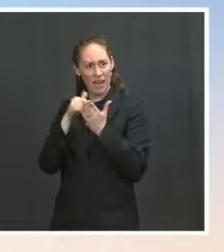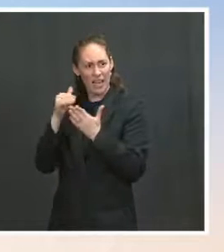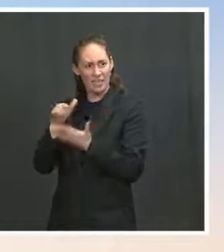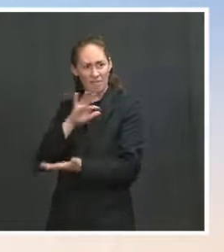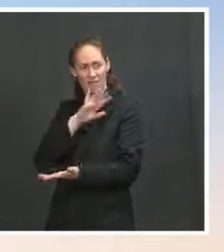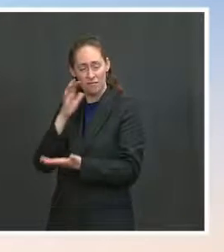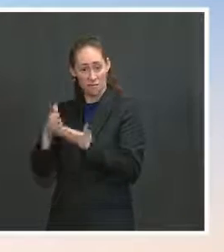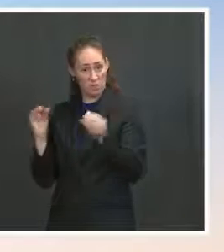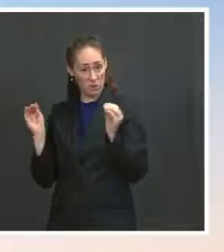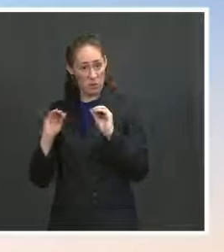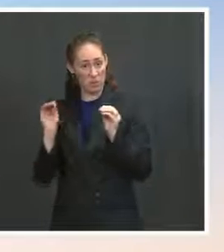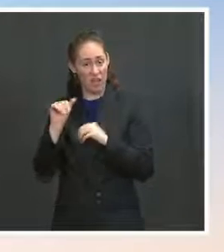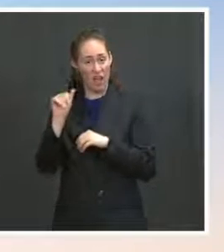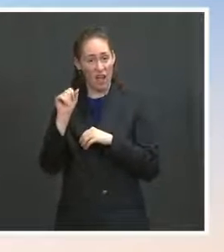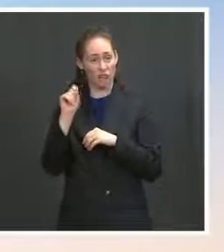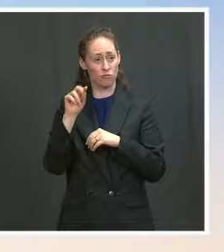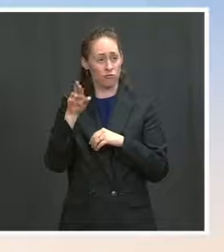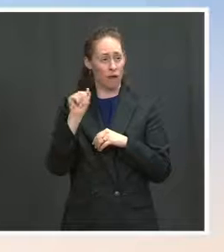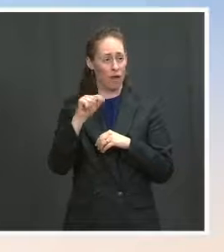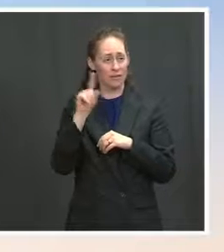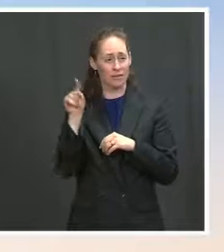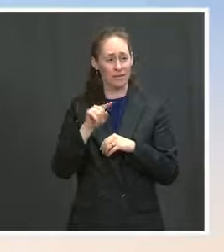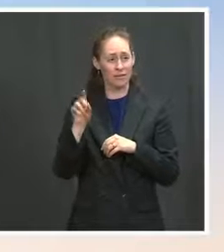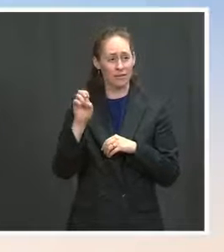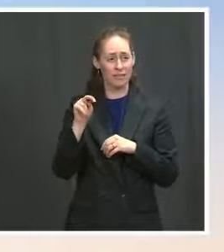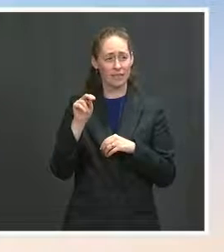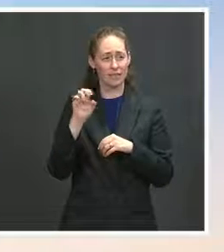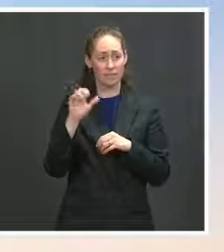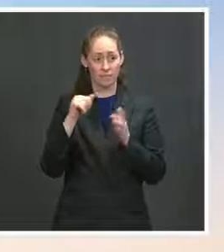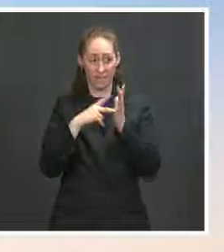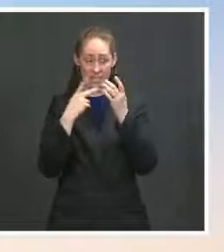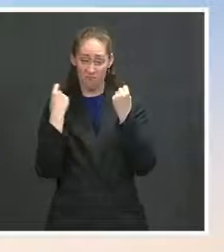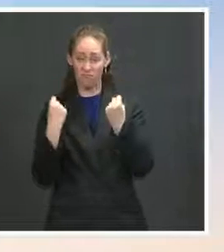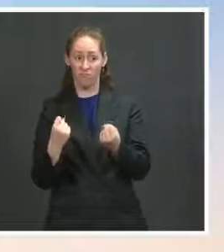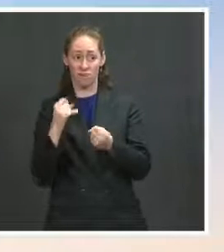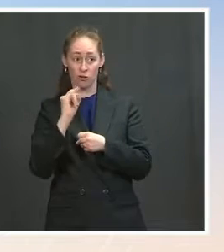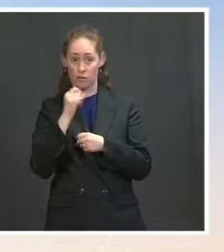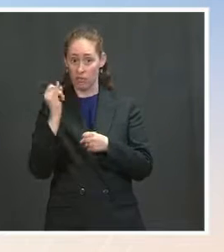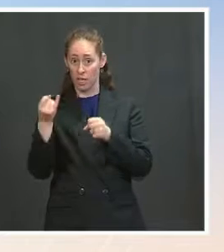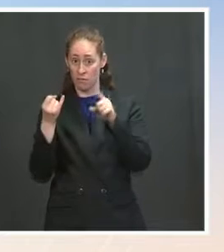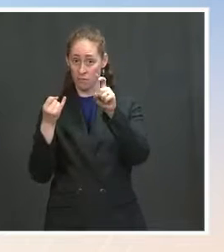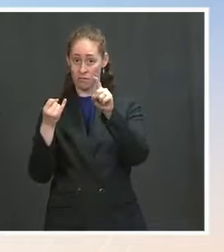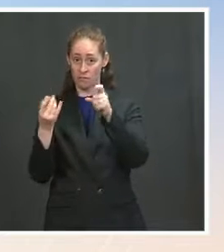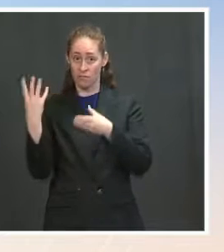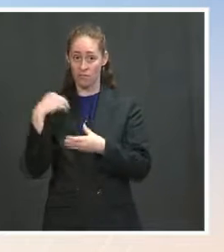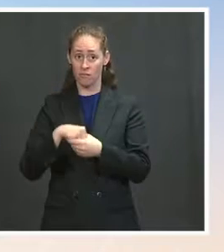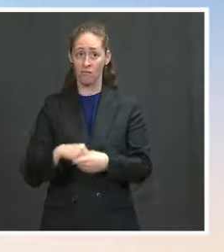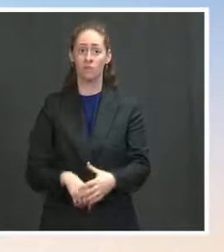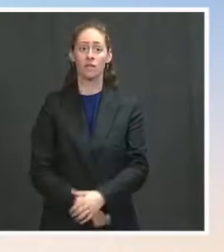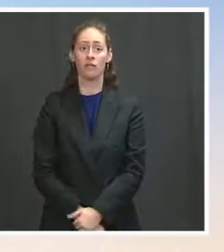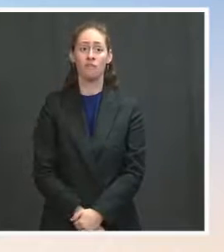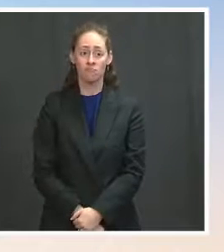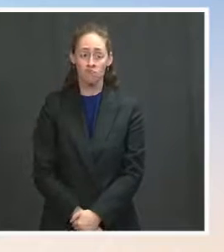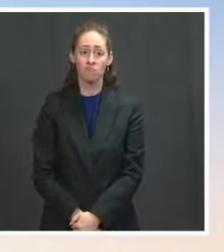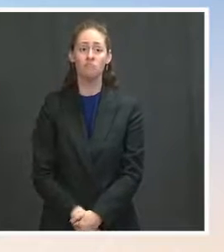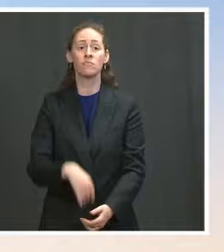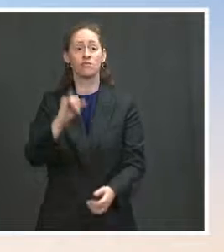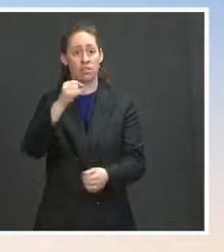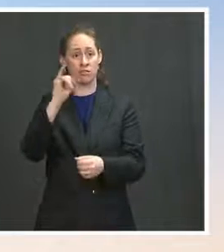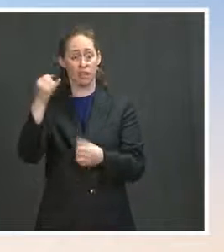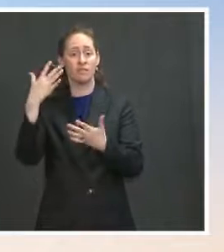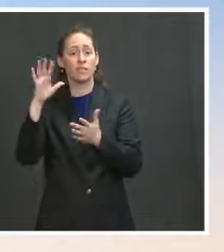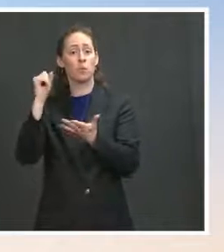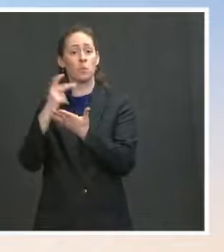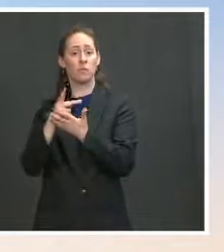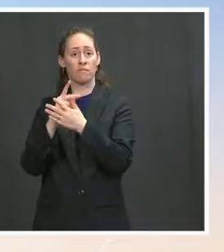will definitely be part of the distribution? Well, J&J has been approved by the FDA, so it would be those doses would be a part